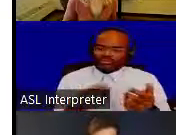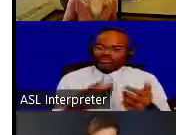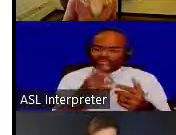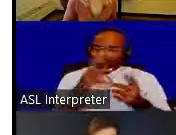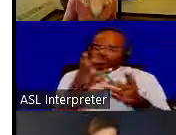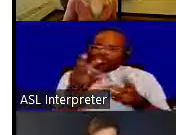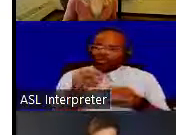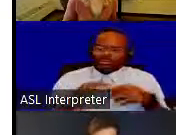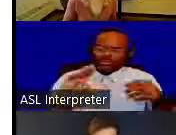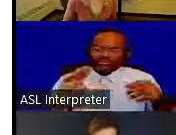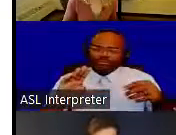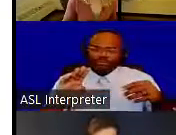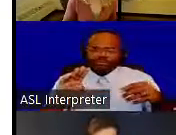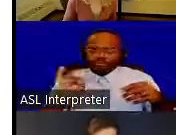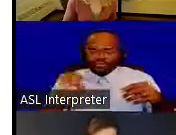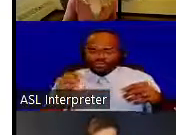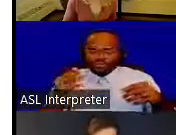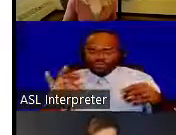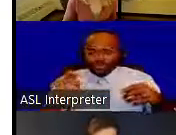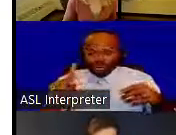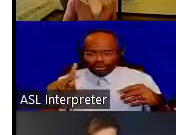and to set some kind of incremental